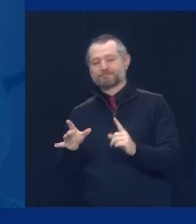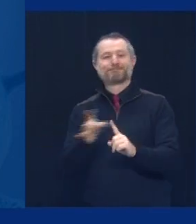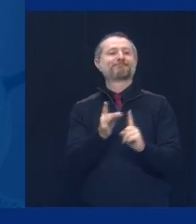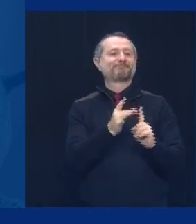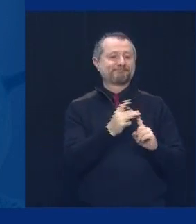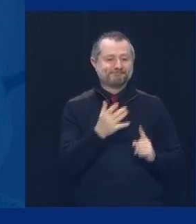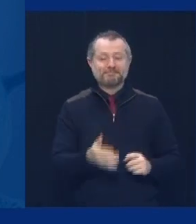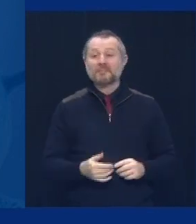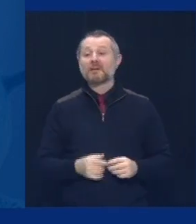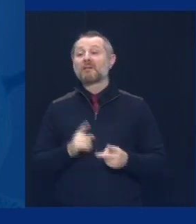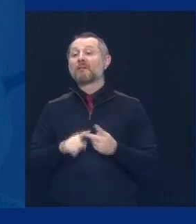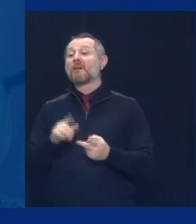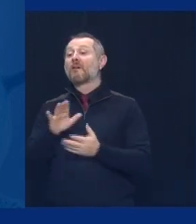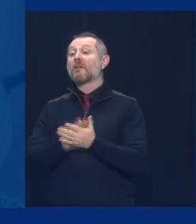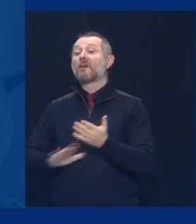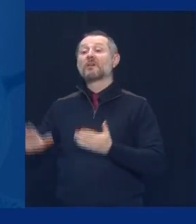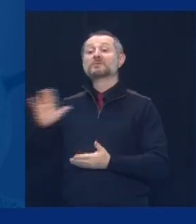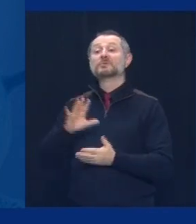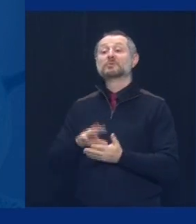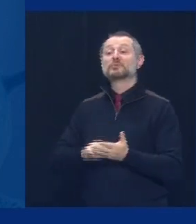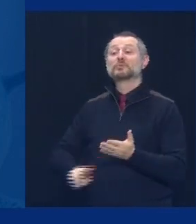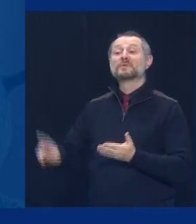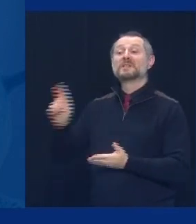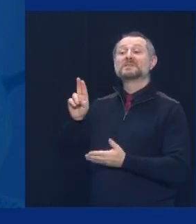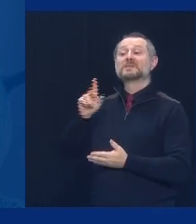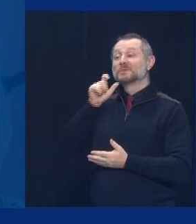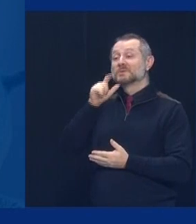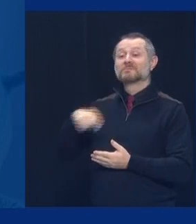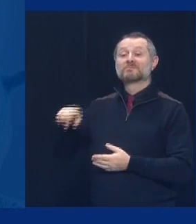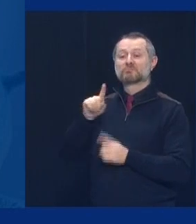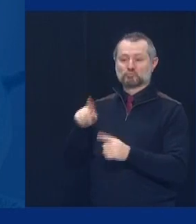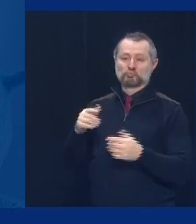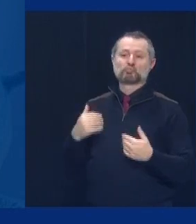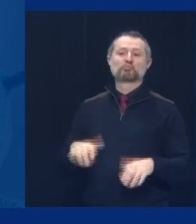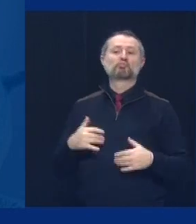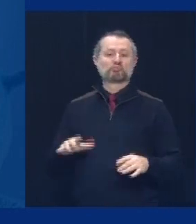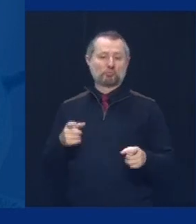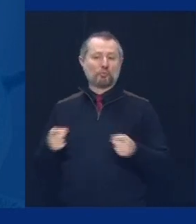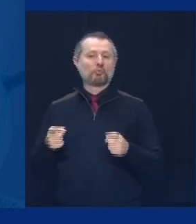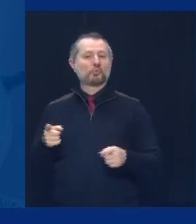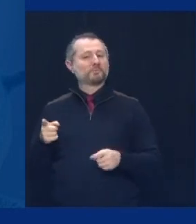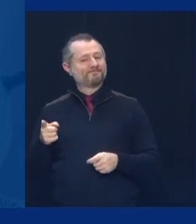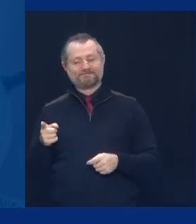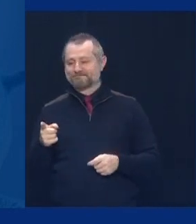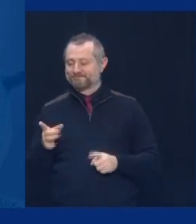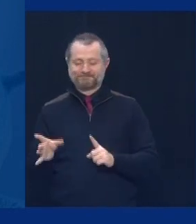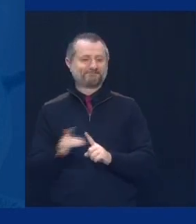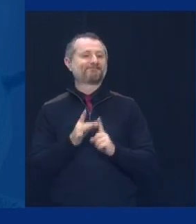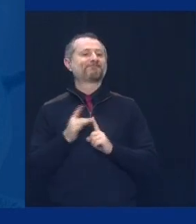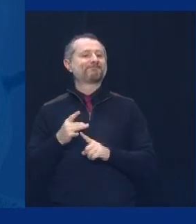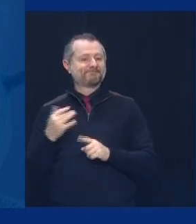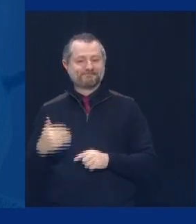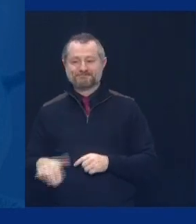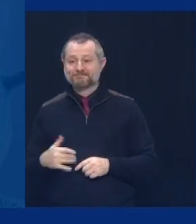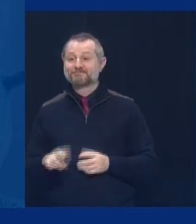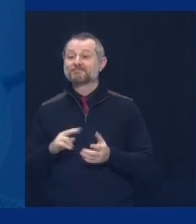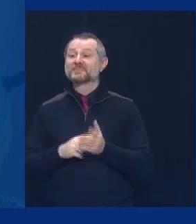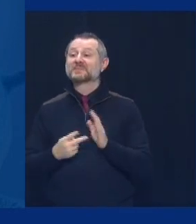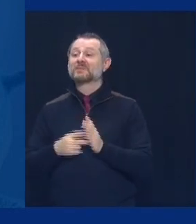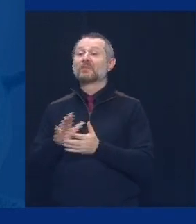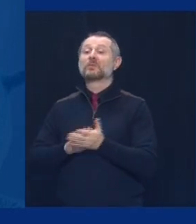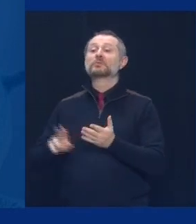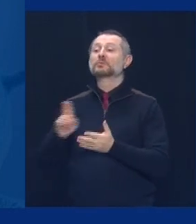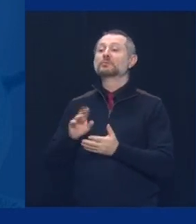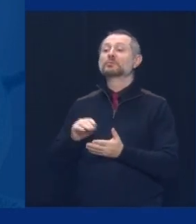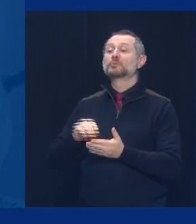education, colleges, which we have been battling. This is partially college students going back and forth. This